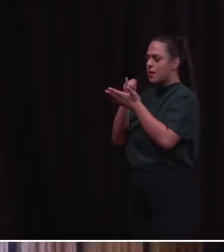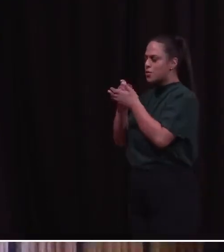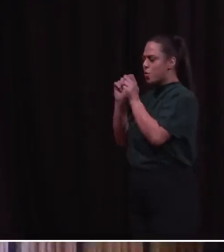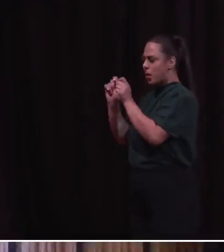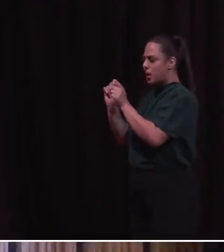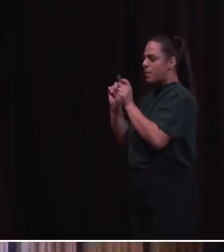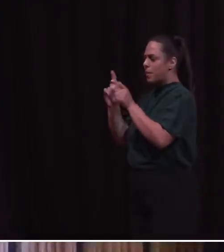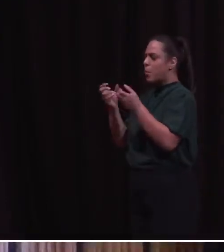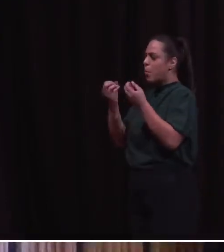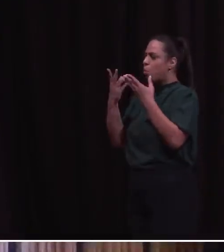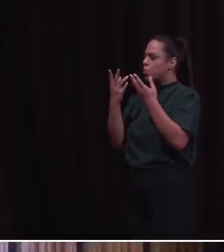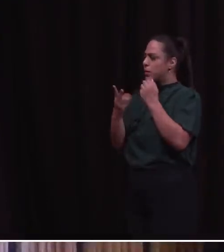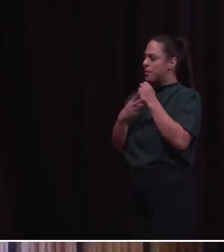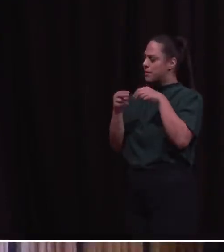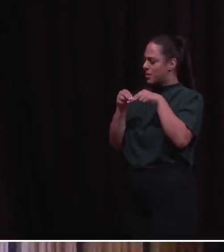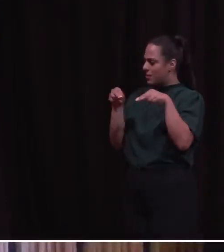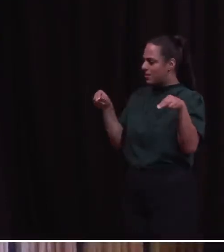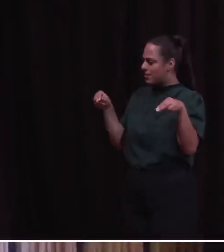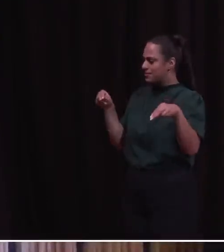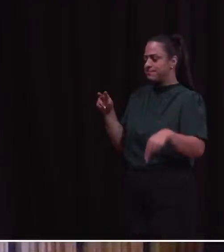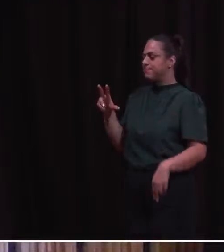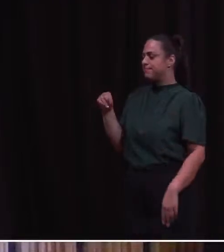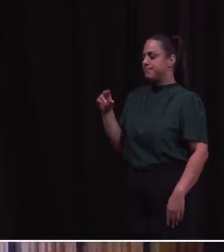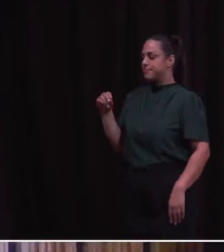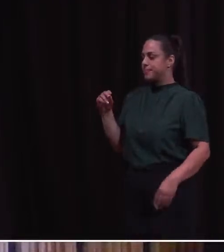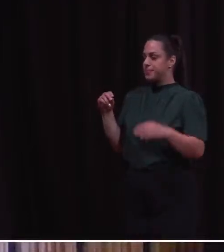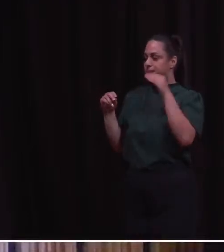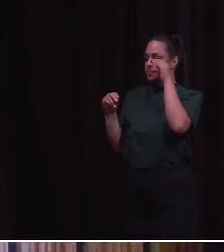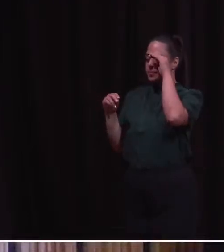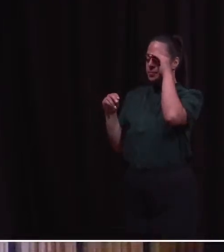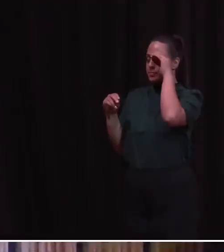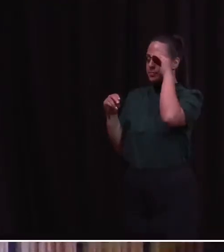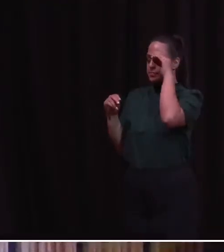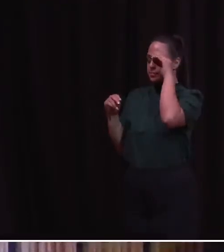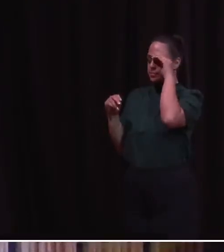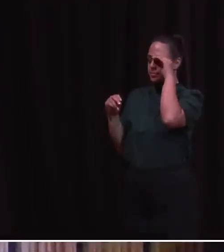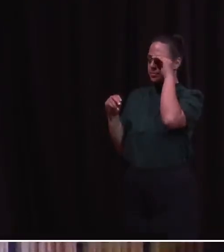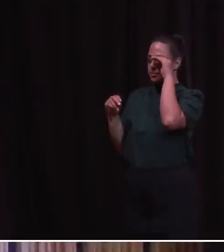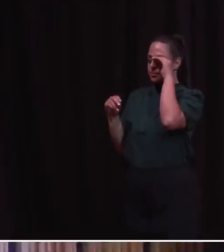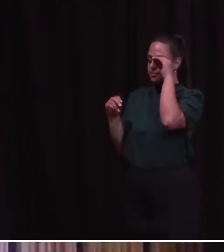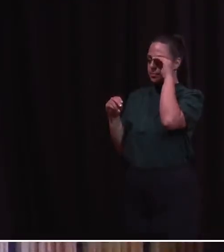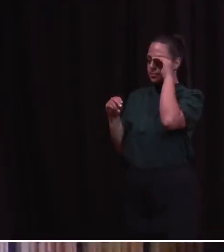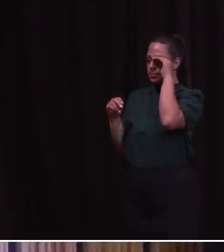the paper, one of the first papers I ever wrote,